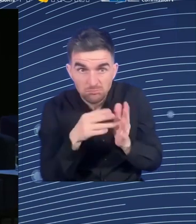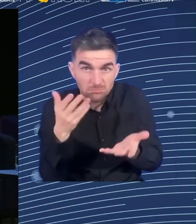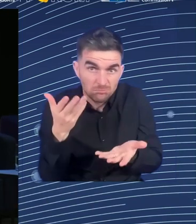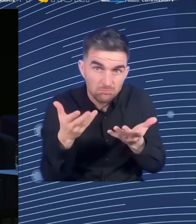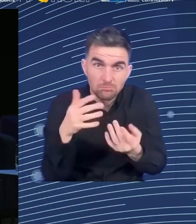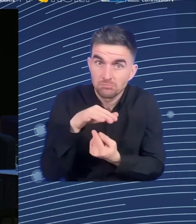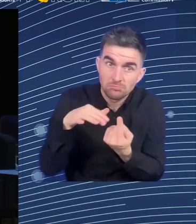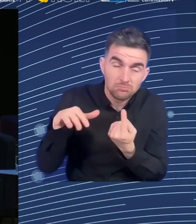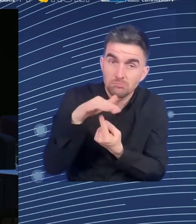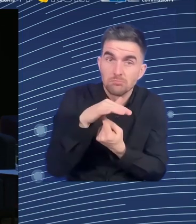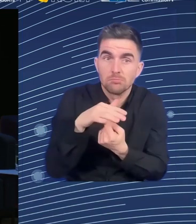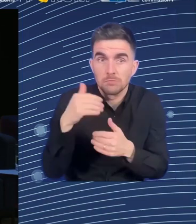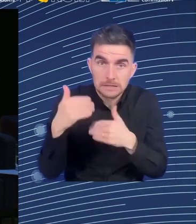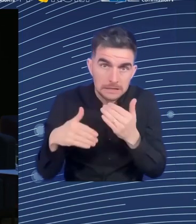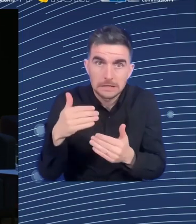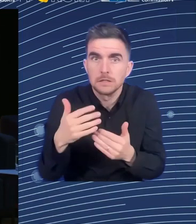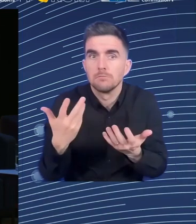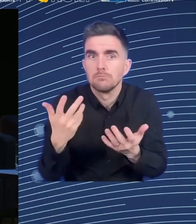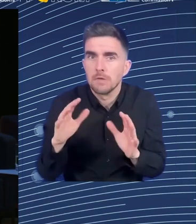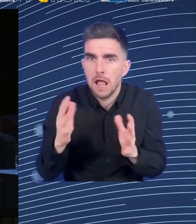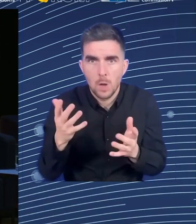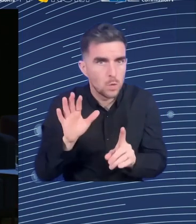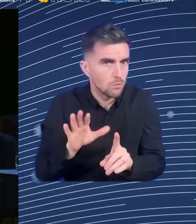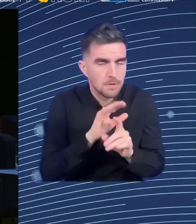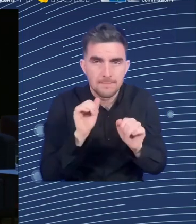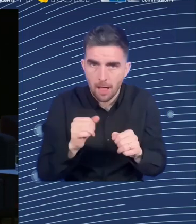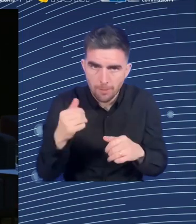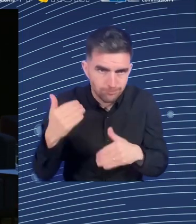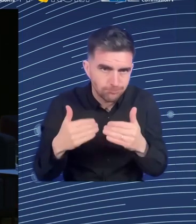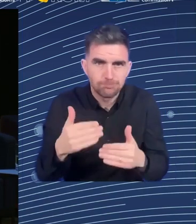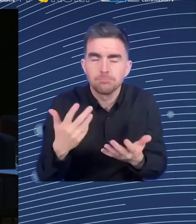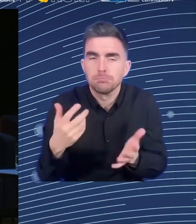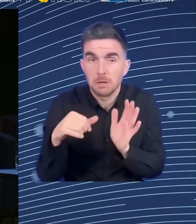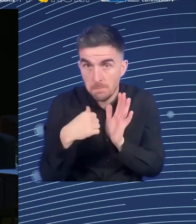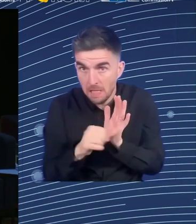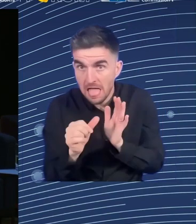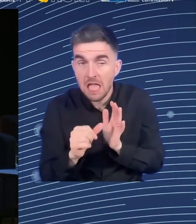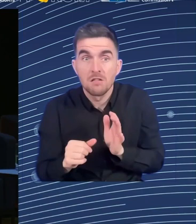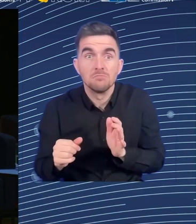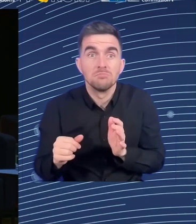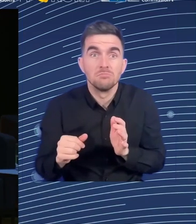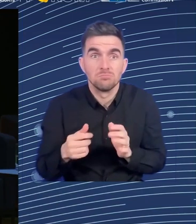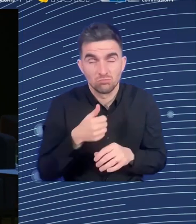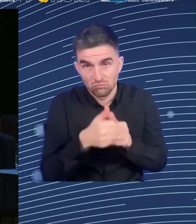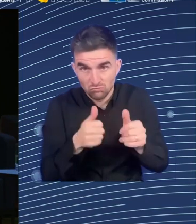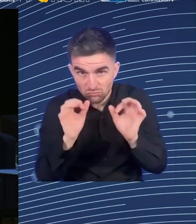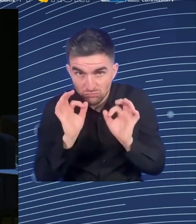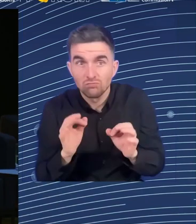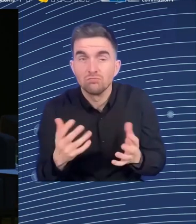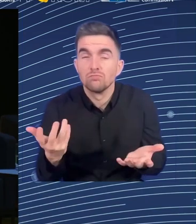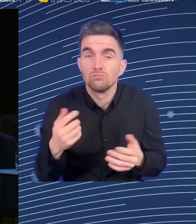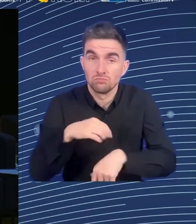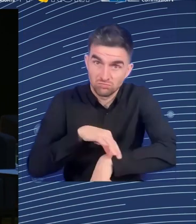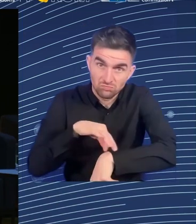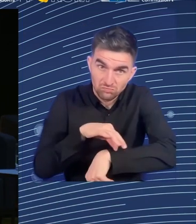and small enterprises will offer inferior working conditions compared to big companies, of course. So all